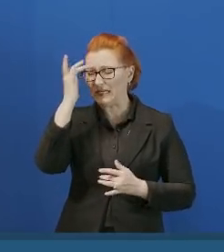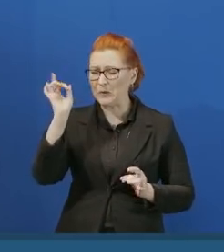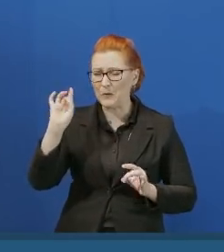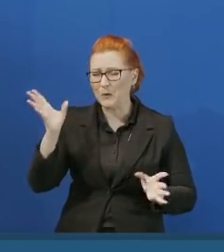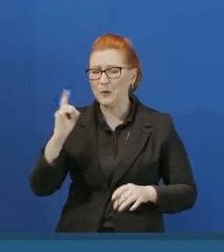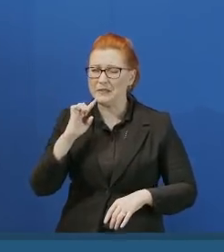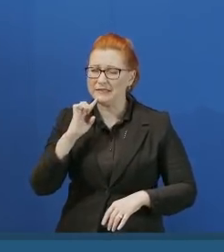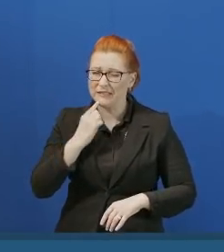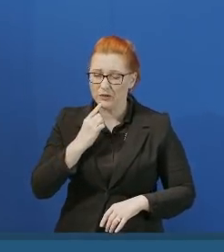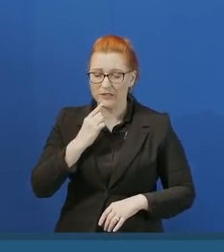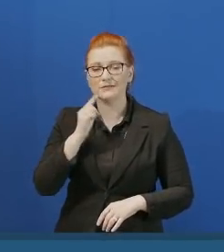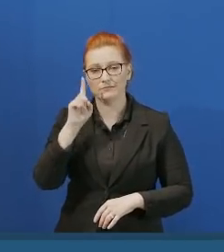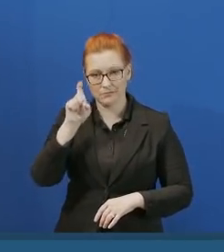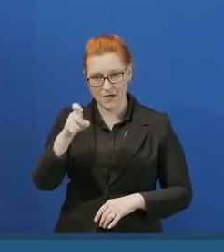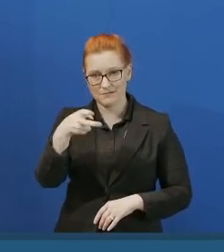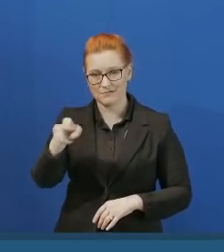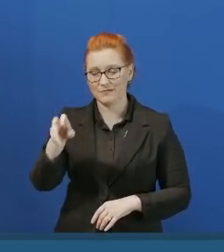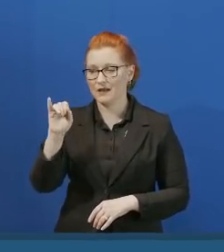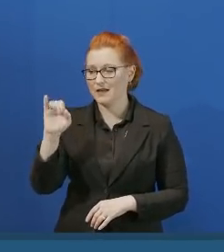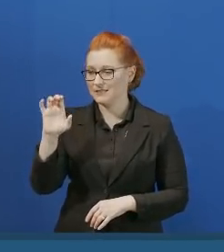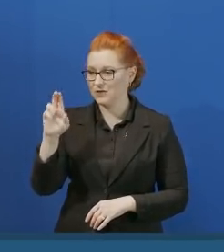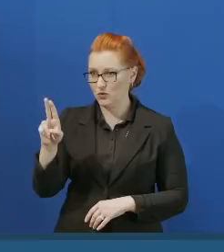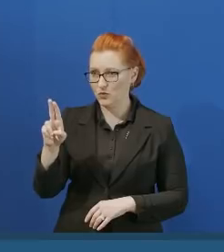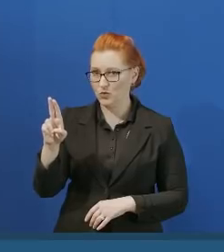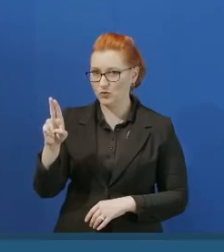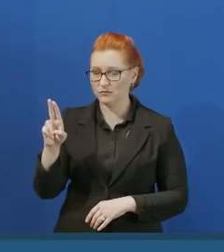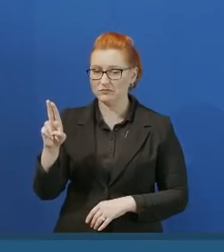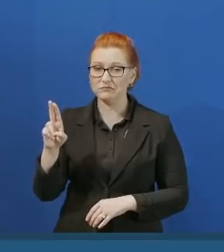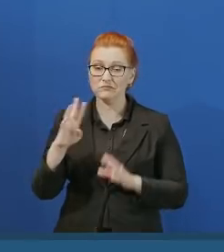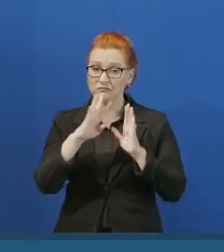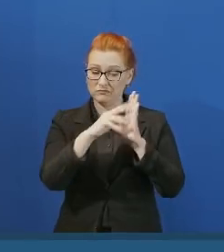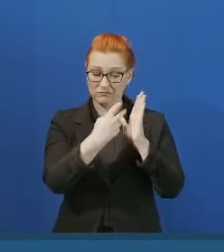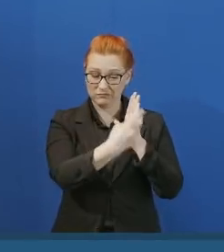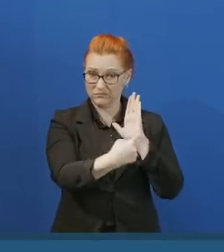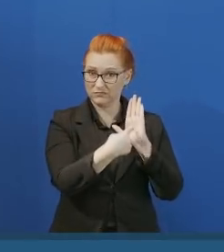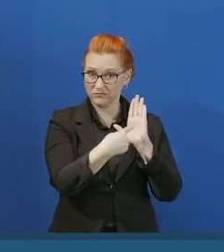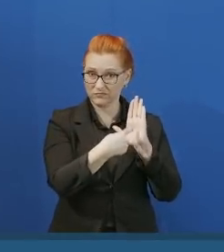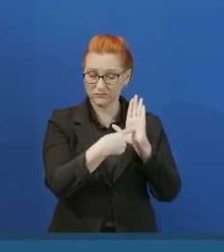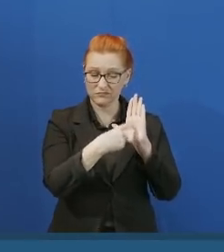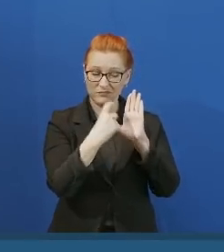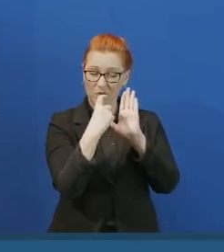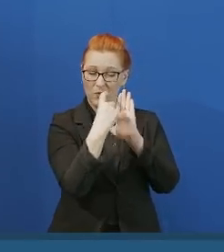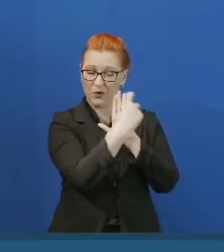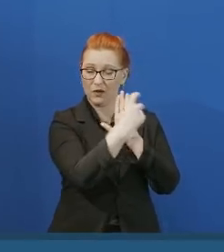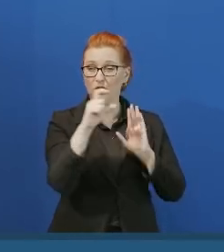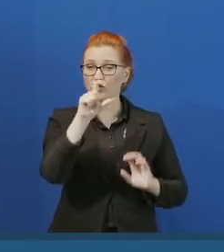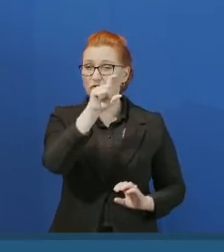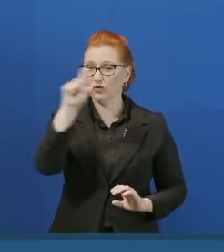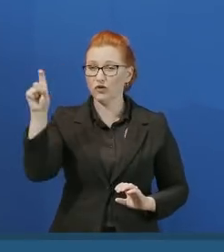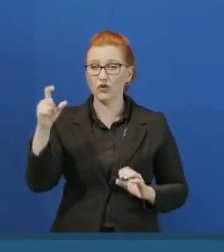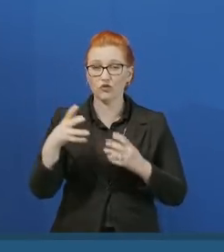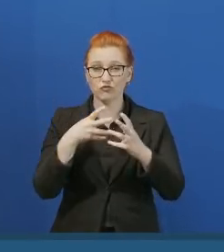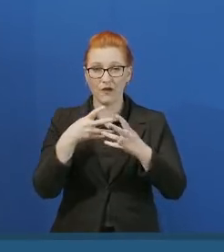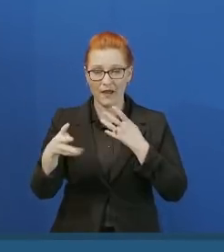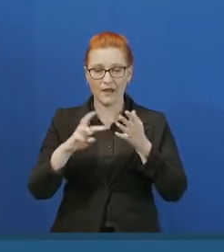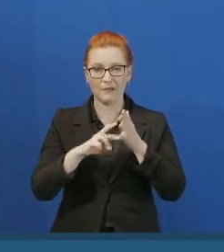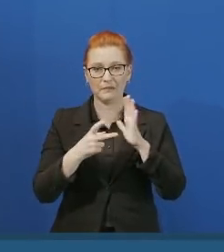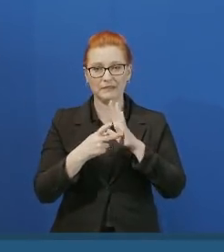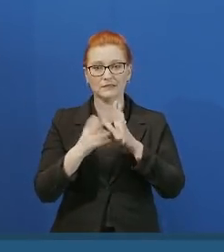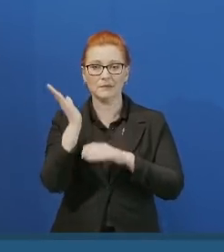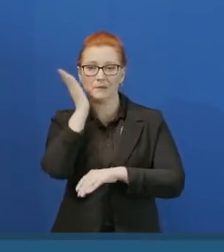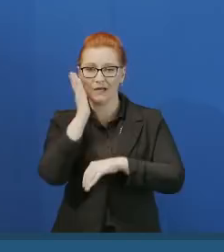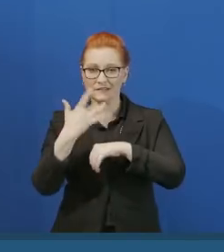bed. Same graphic scheme here. Gray is availability. Blue is beds in use, and the